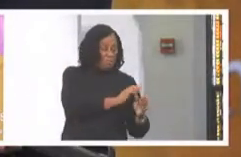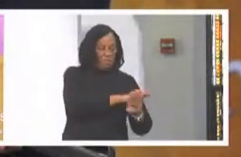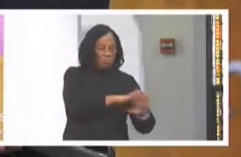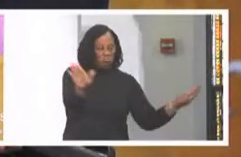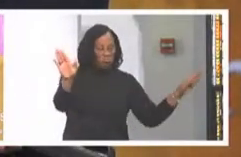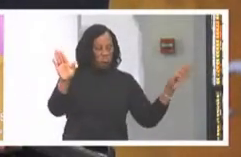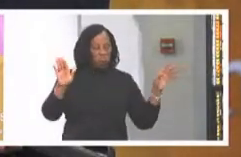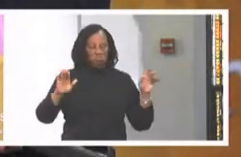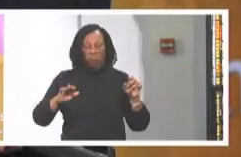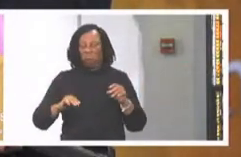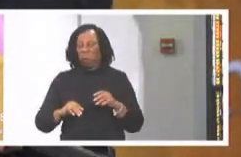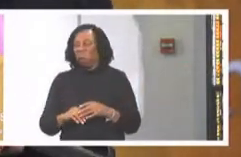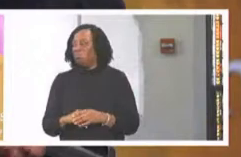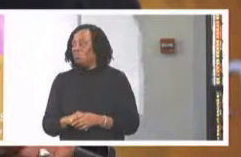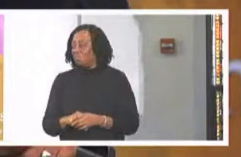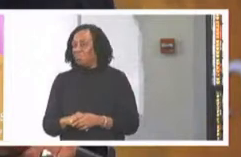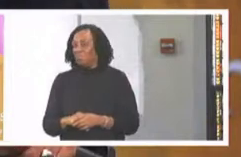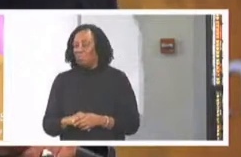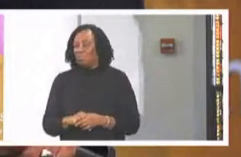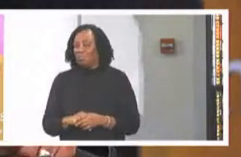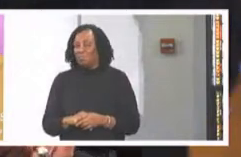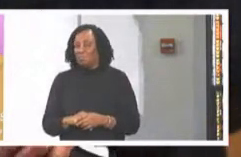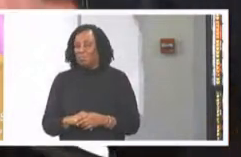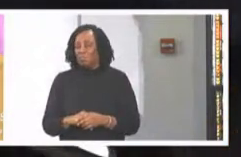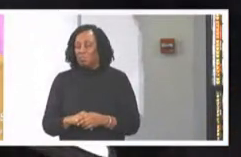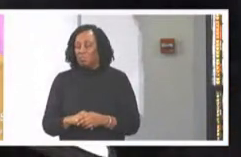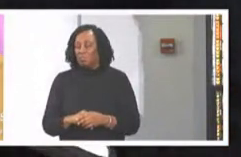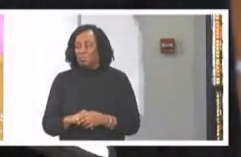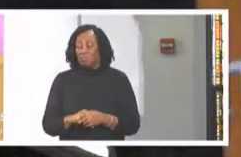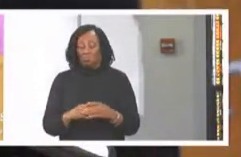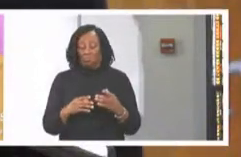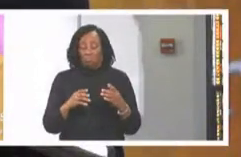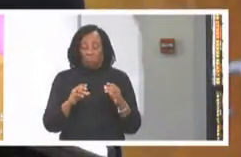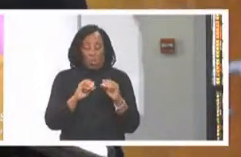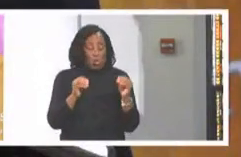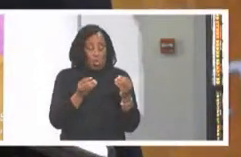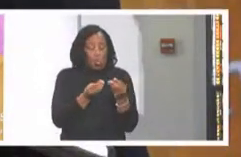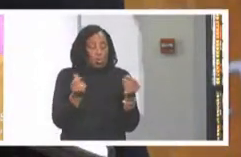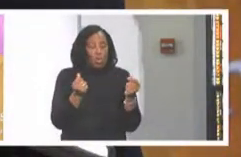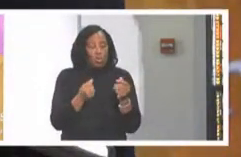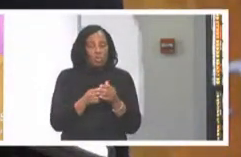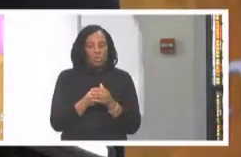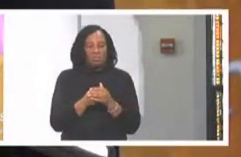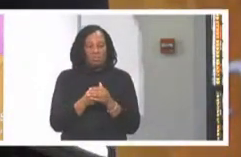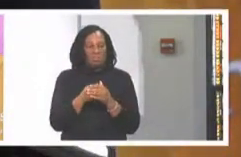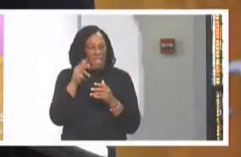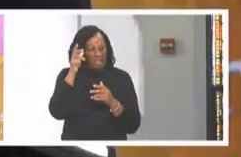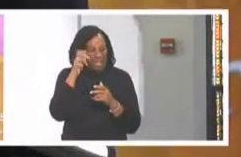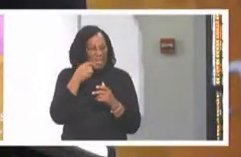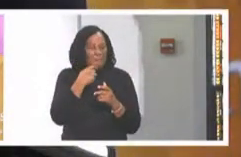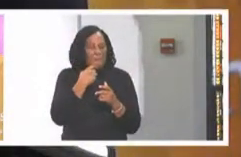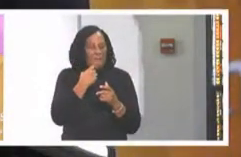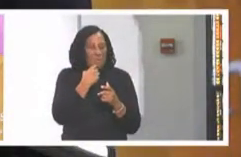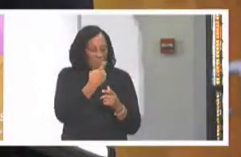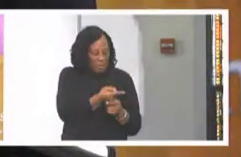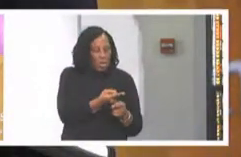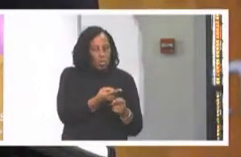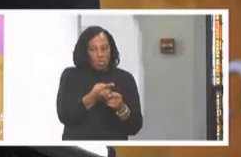There's no way out. And the whisperings continued. It's